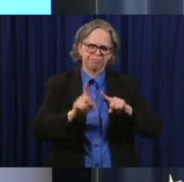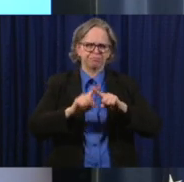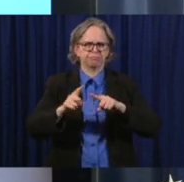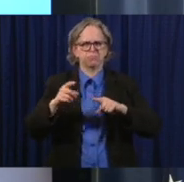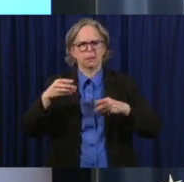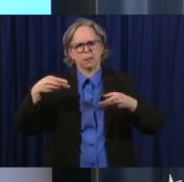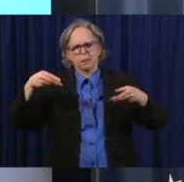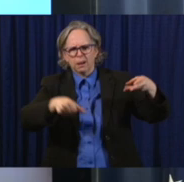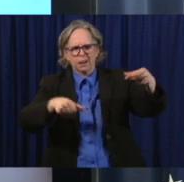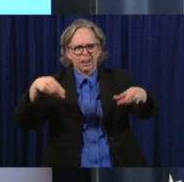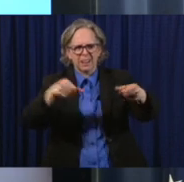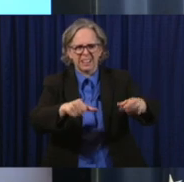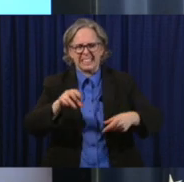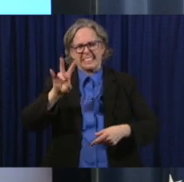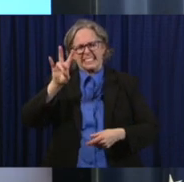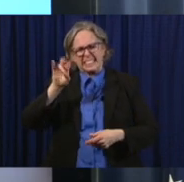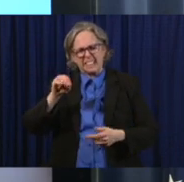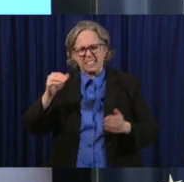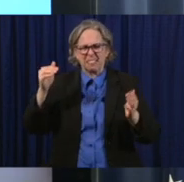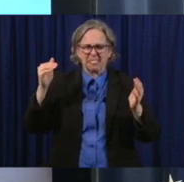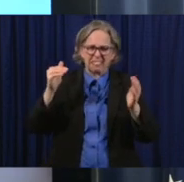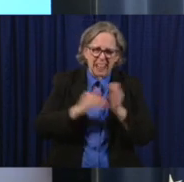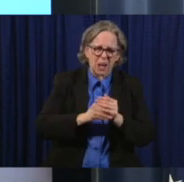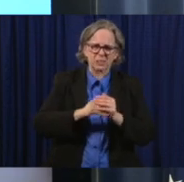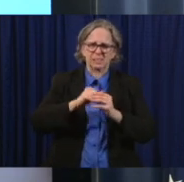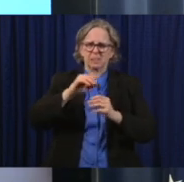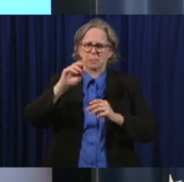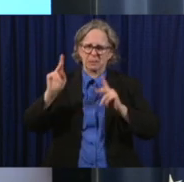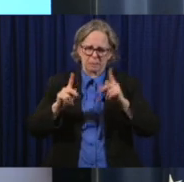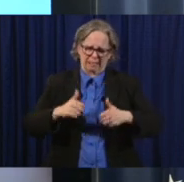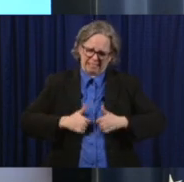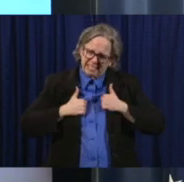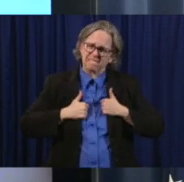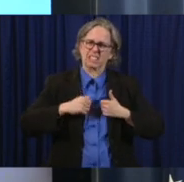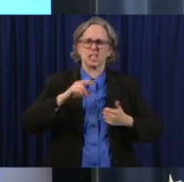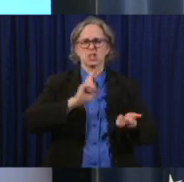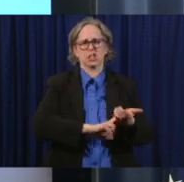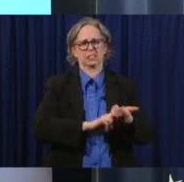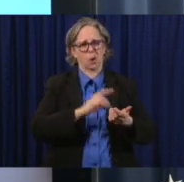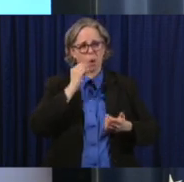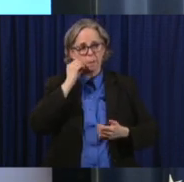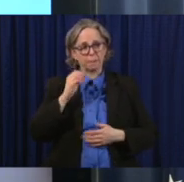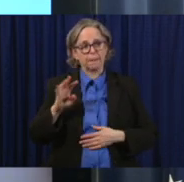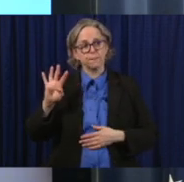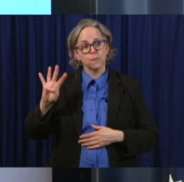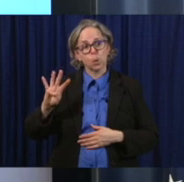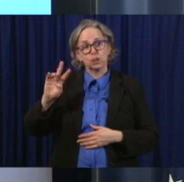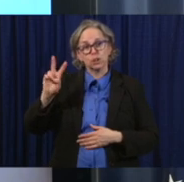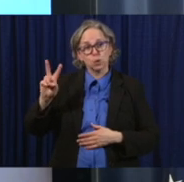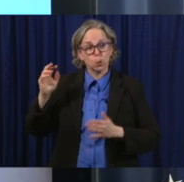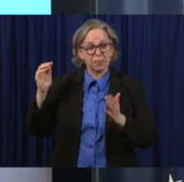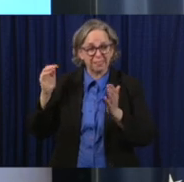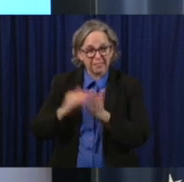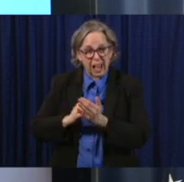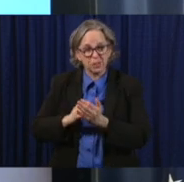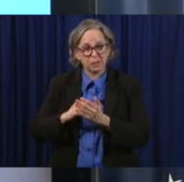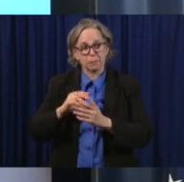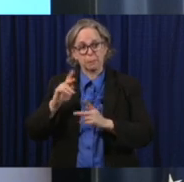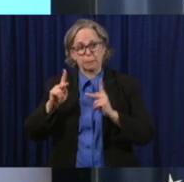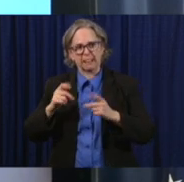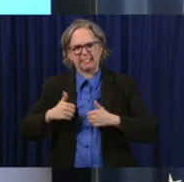70,000 Ohioans in nursing homes, and about 42,000 Ohioans who are in various kinds of assisted